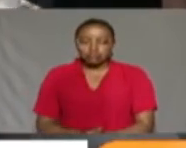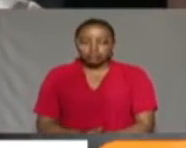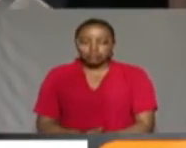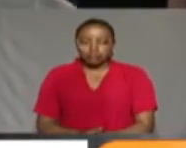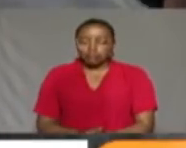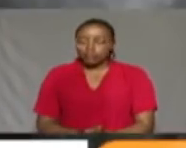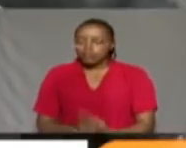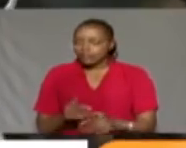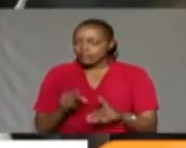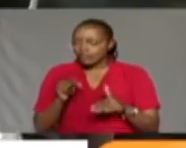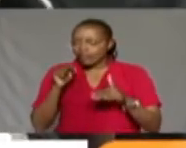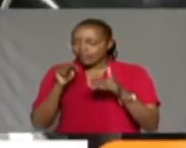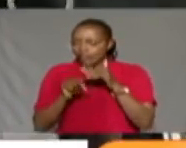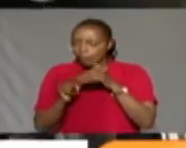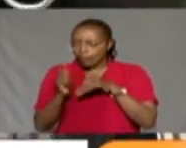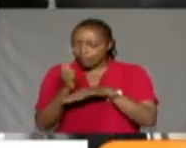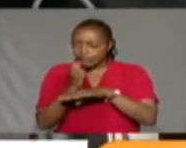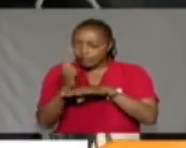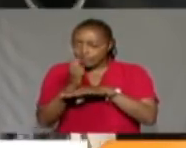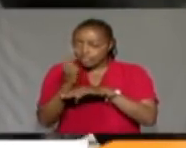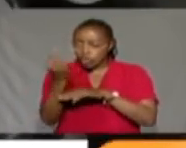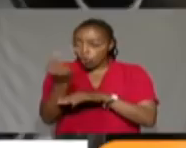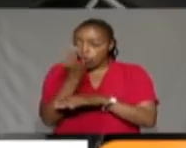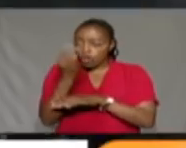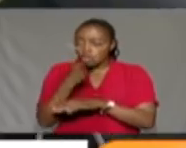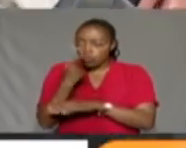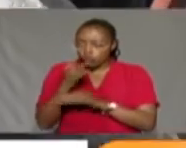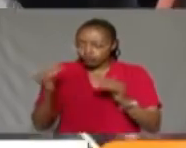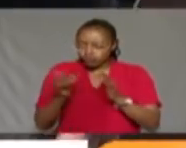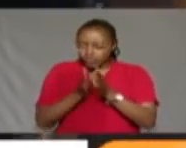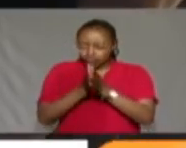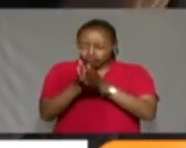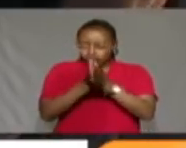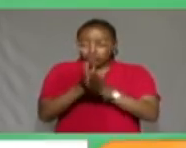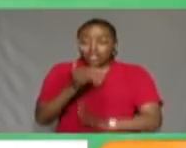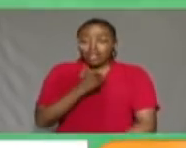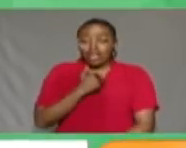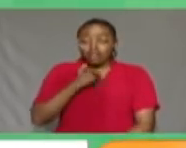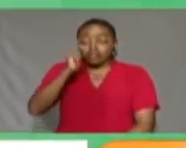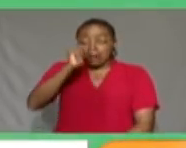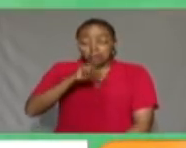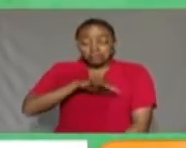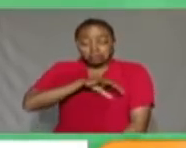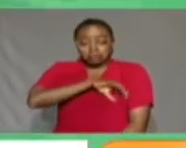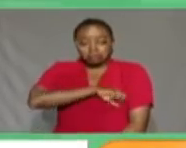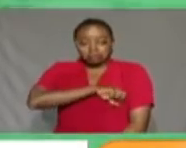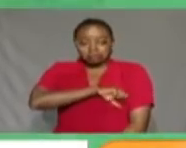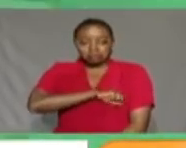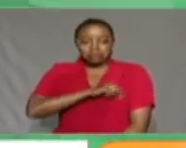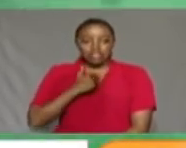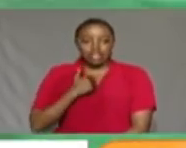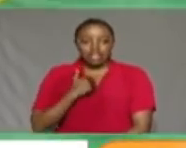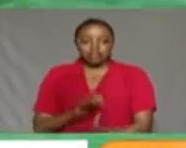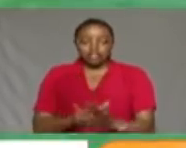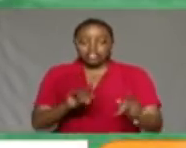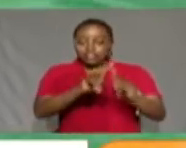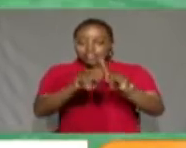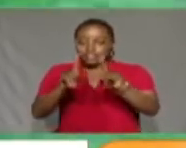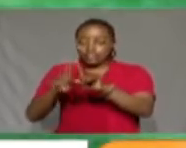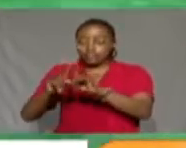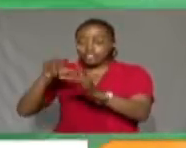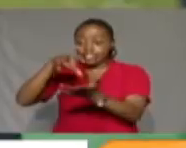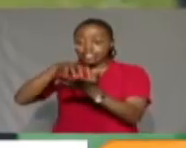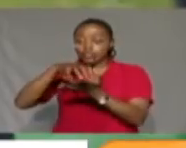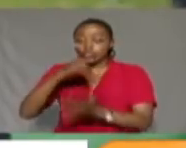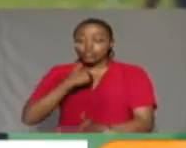So intense is the training that only those with courage and determination can withstand it. We have different kind of